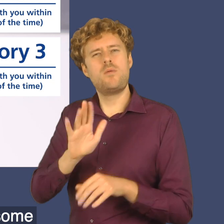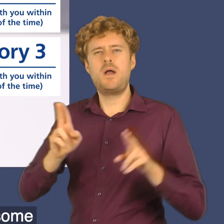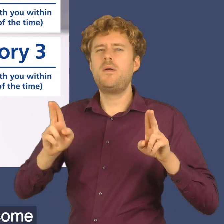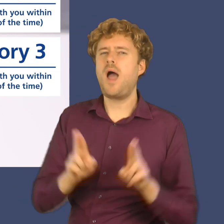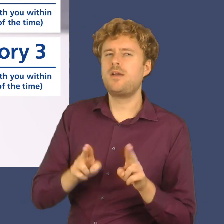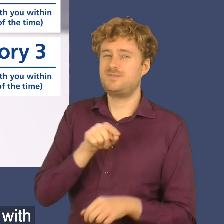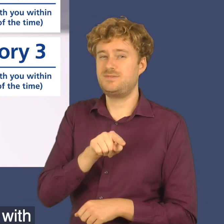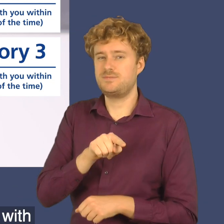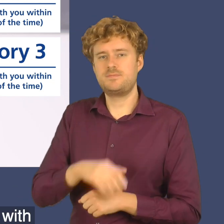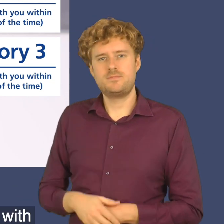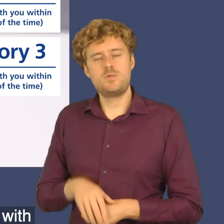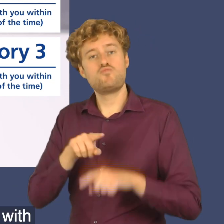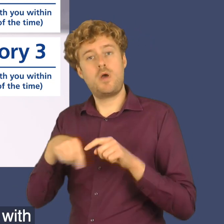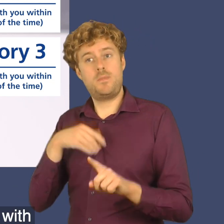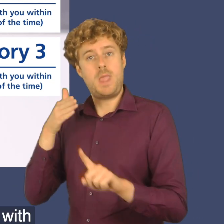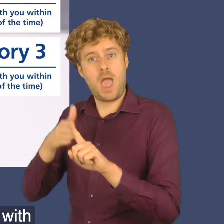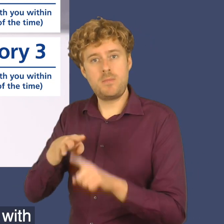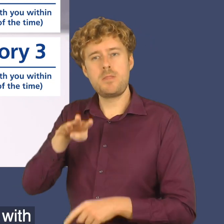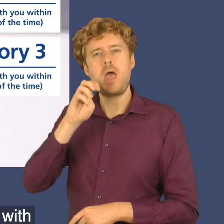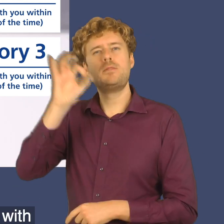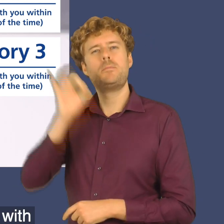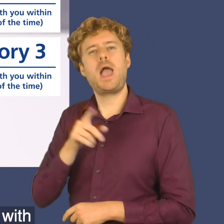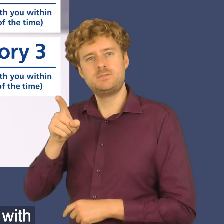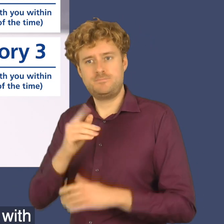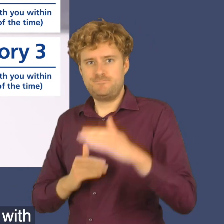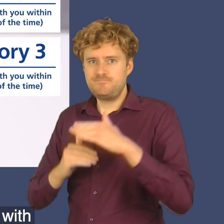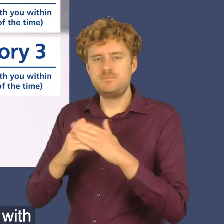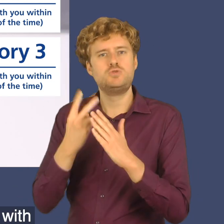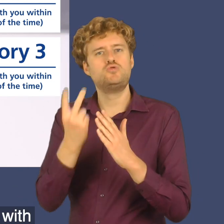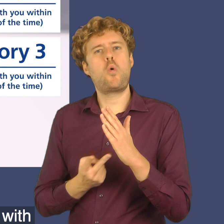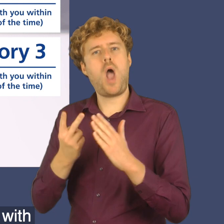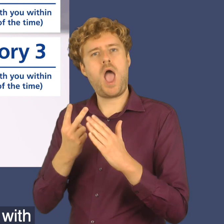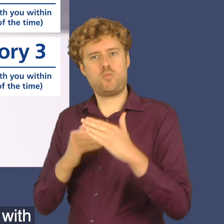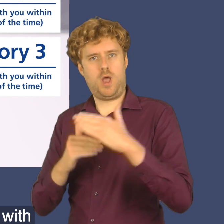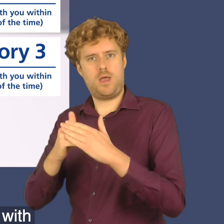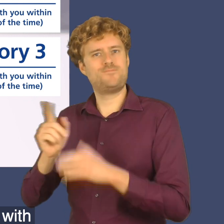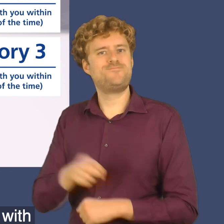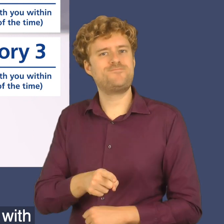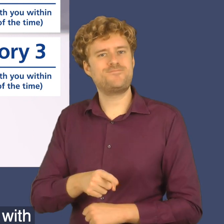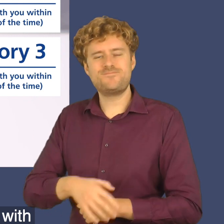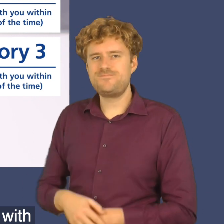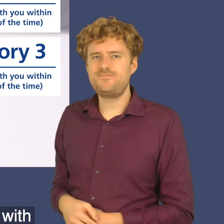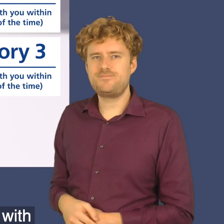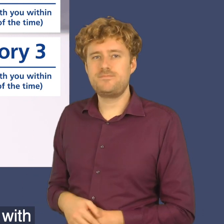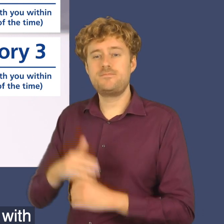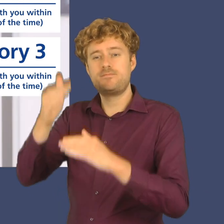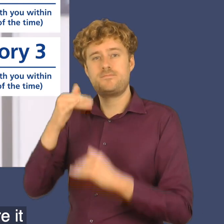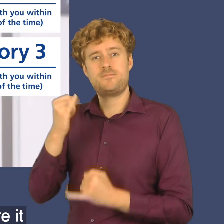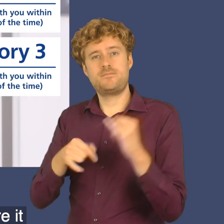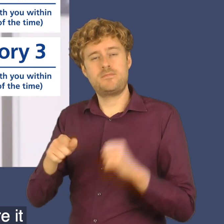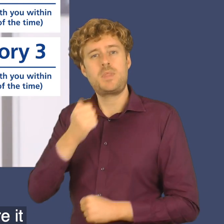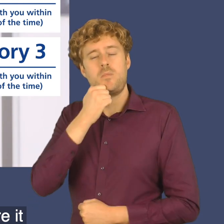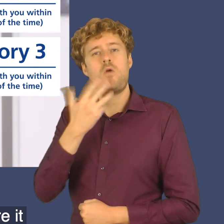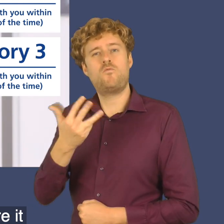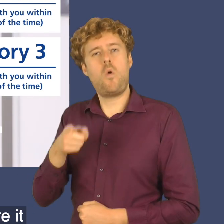or advice, but it's not a serious emergency, and we aim to be with you in 9 out of 10 cases within 2 hours.